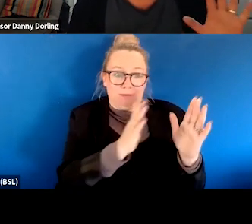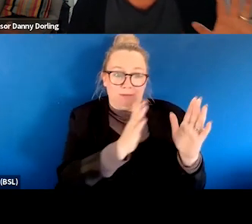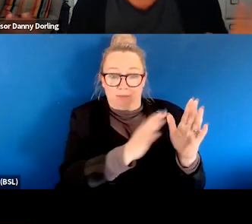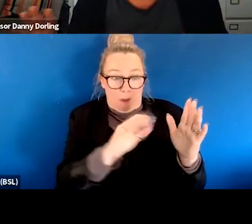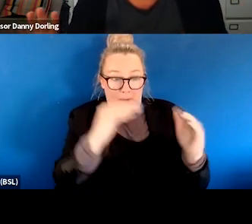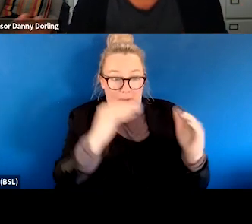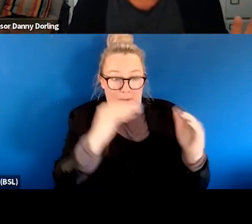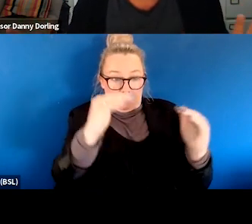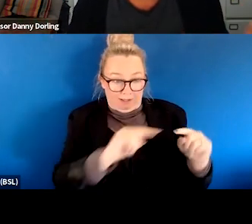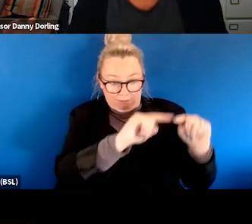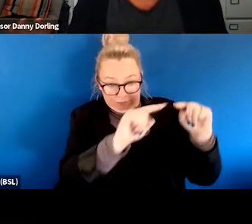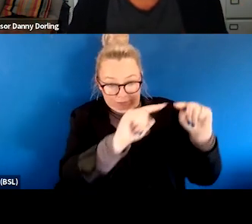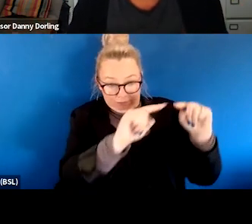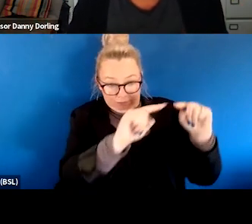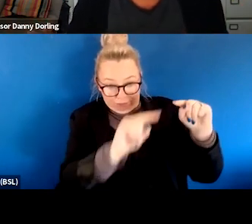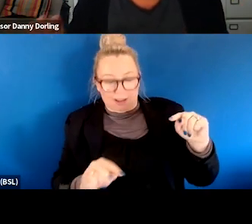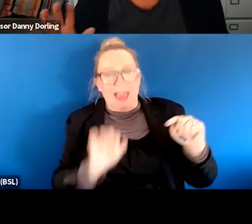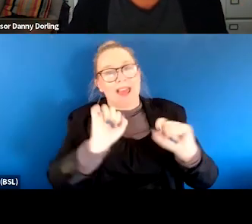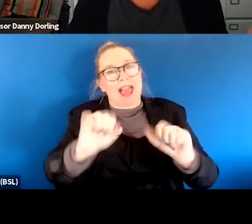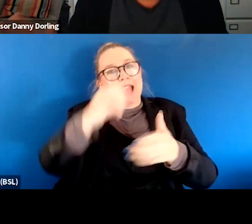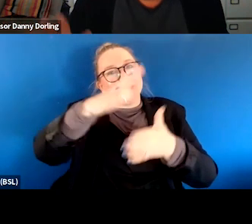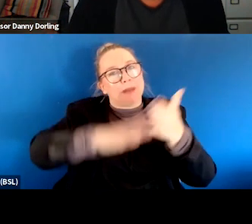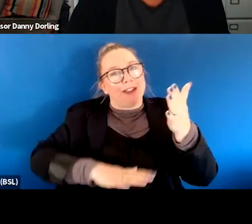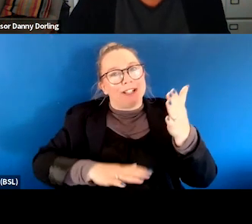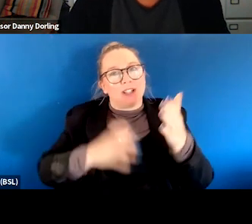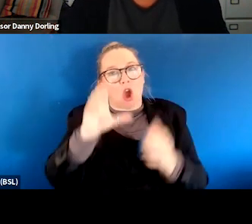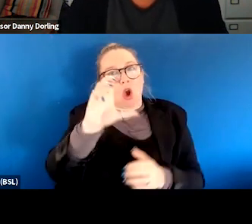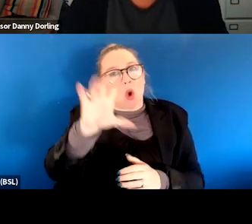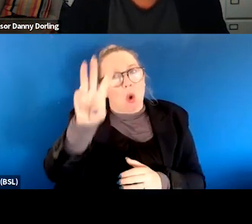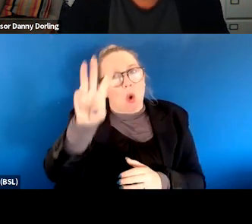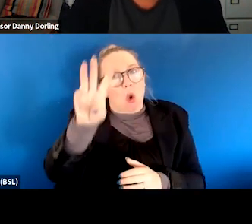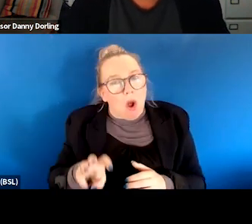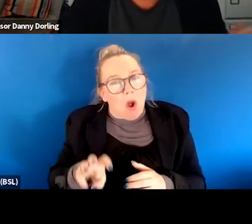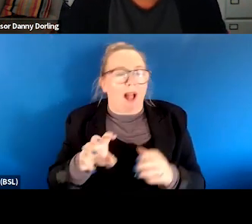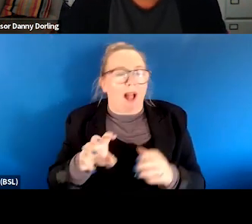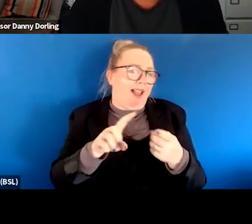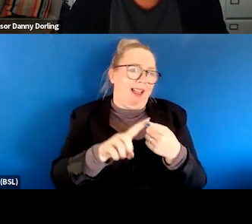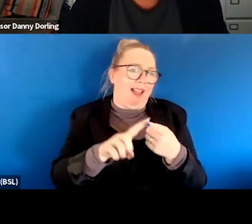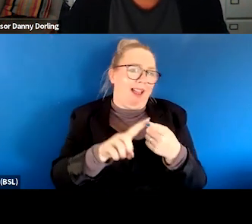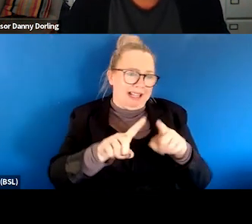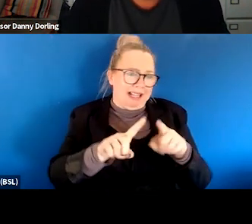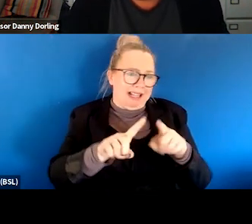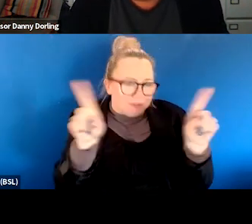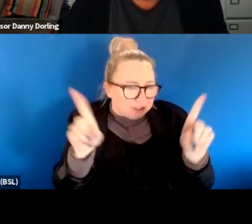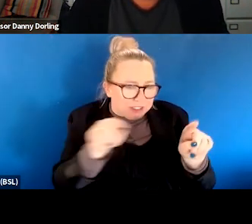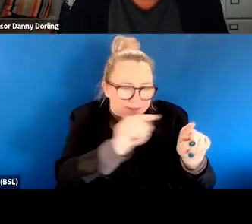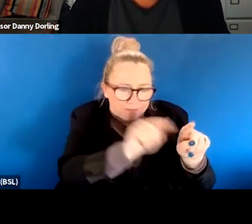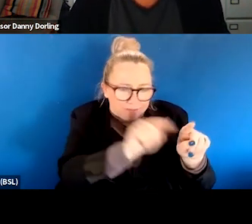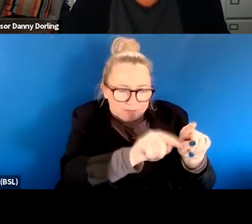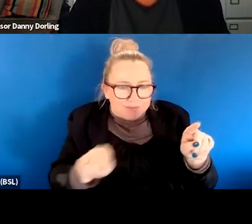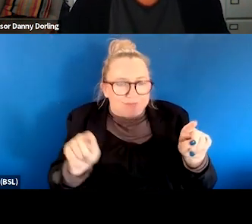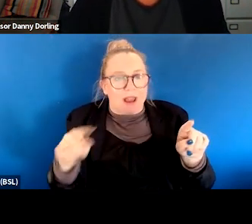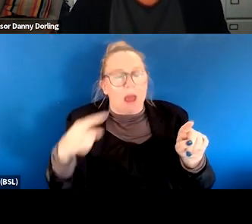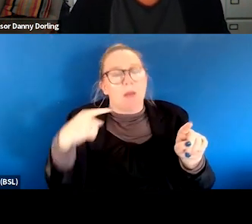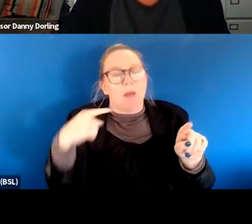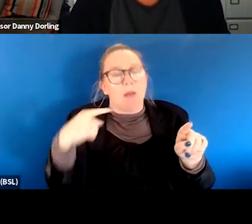Different experiences in different parts of the country. Wave 2 for the UK was still very much a London